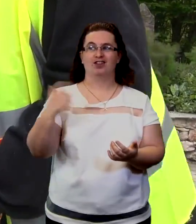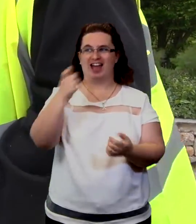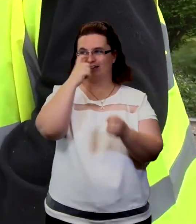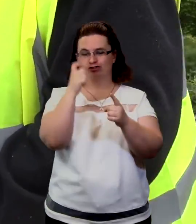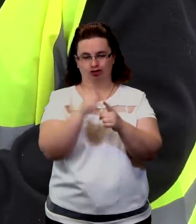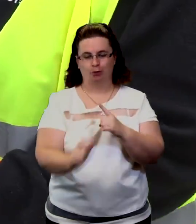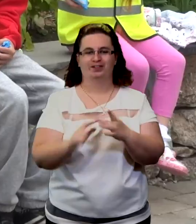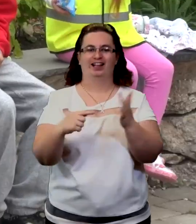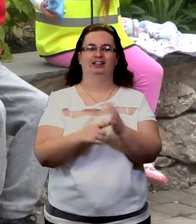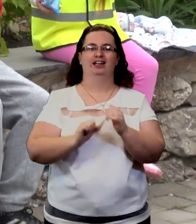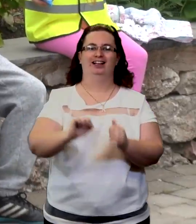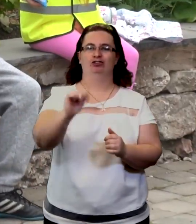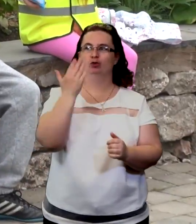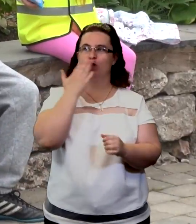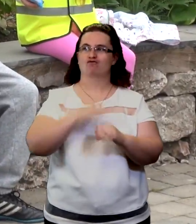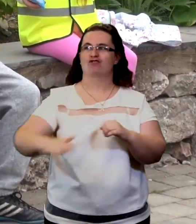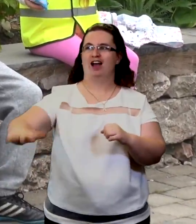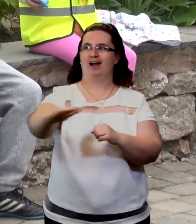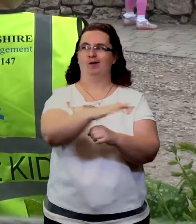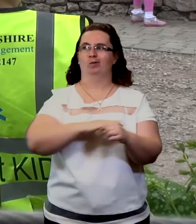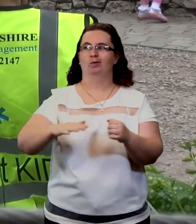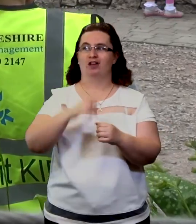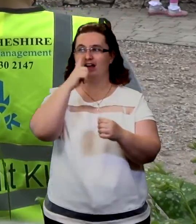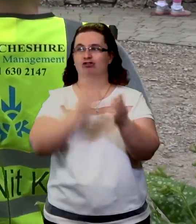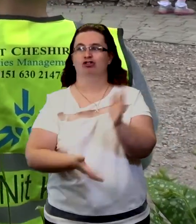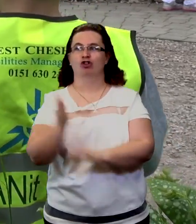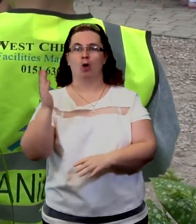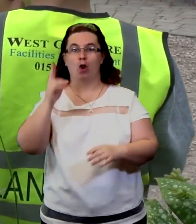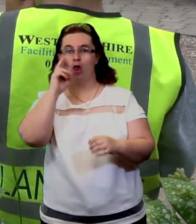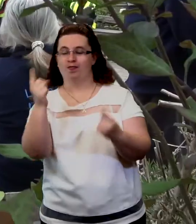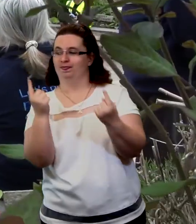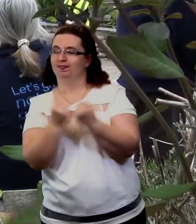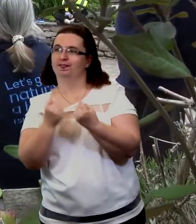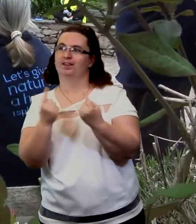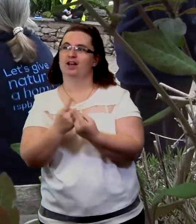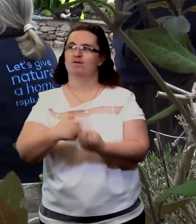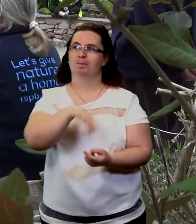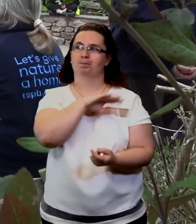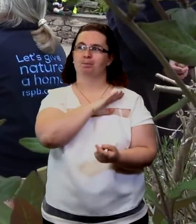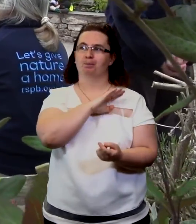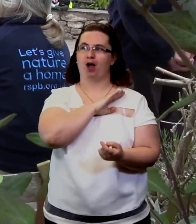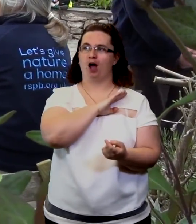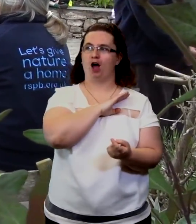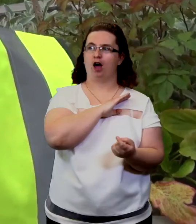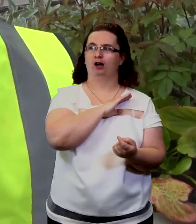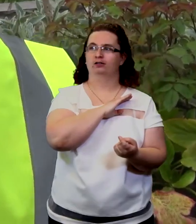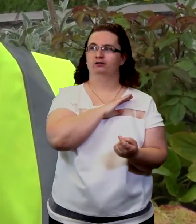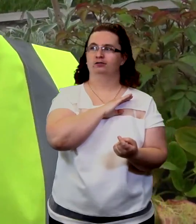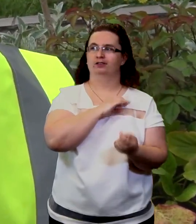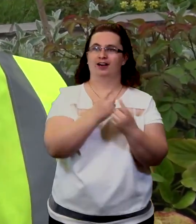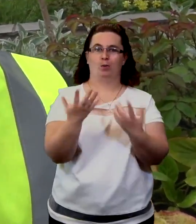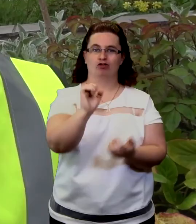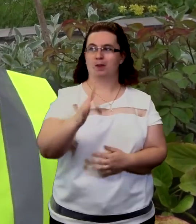go and look at things in parks near where they live. So there's things that they can do that we've been doing here that they can do out there, but it's a really